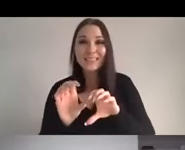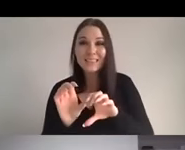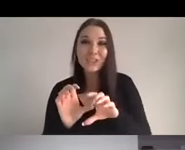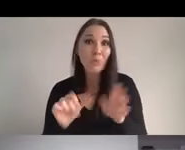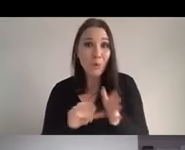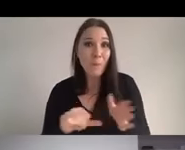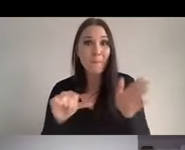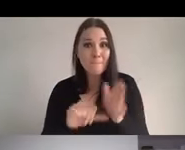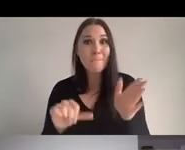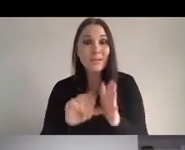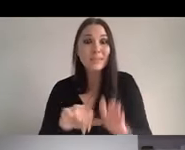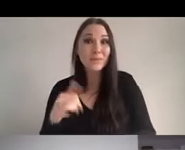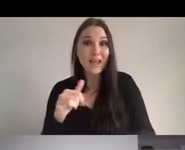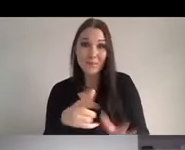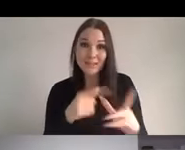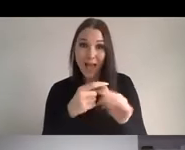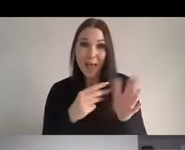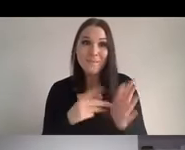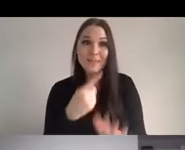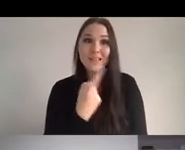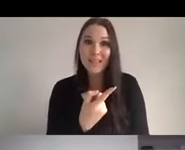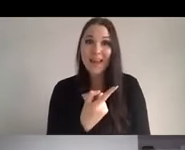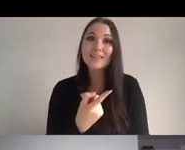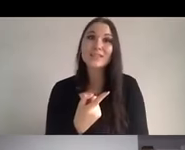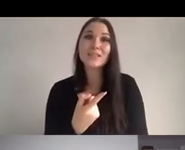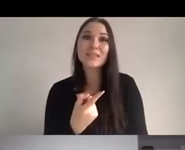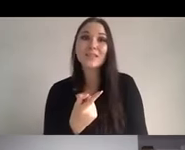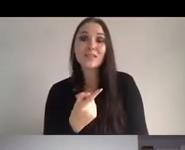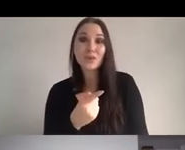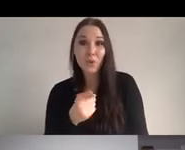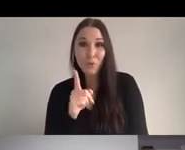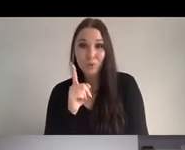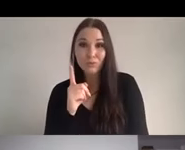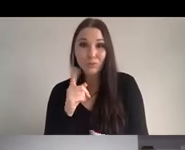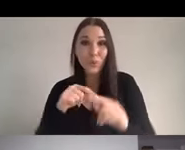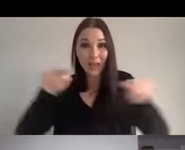problem, as Adam said. So we often just do